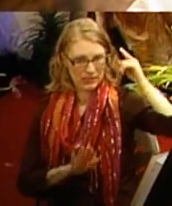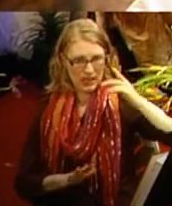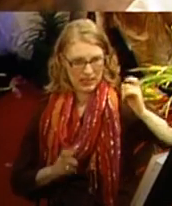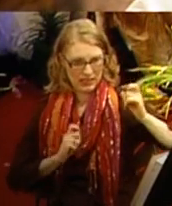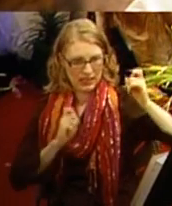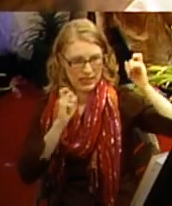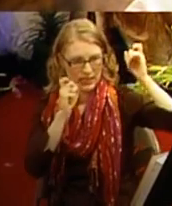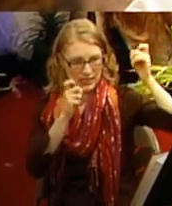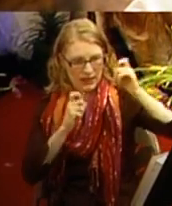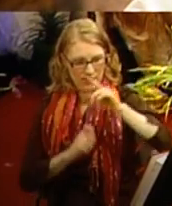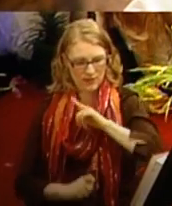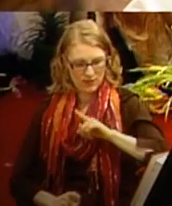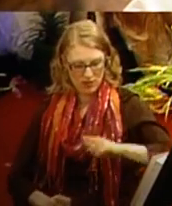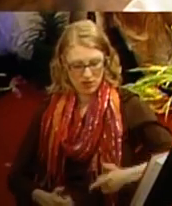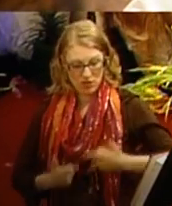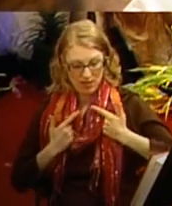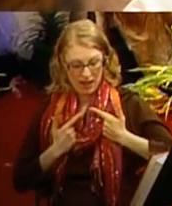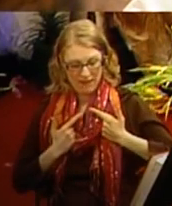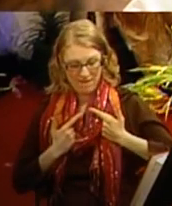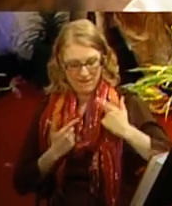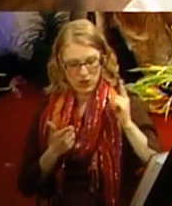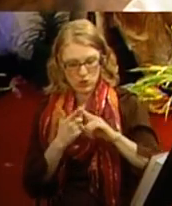Jesus Christ.